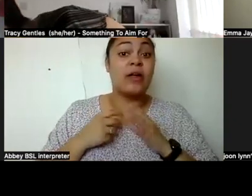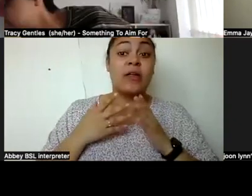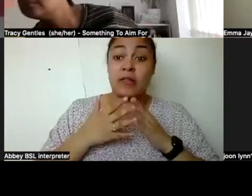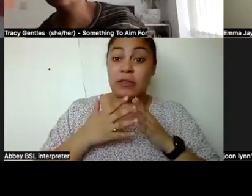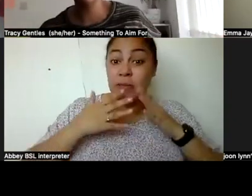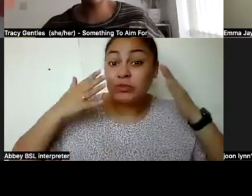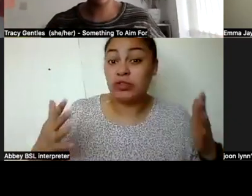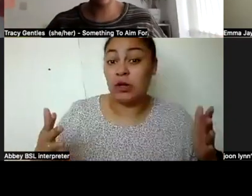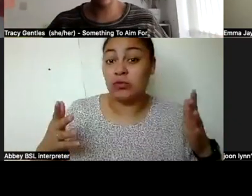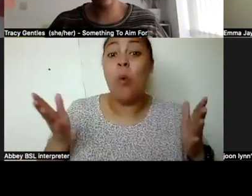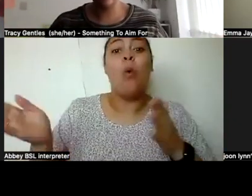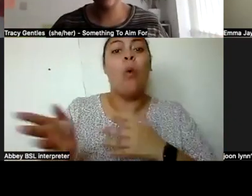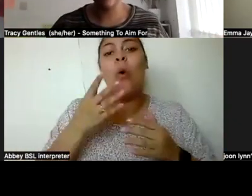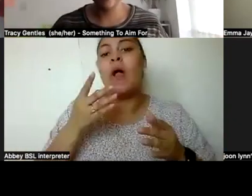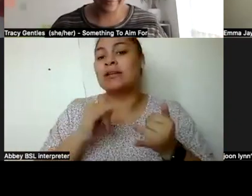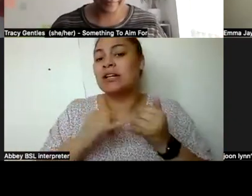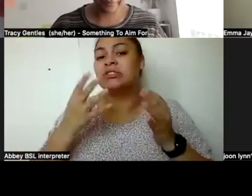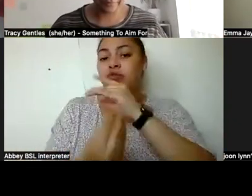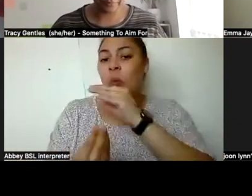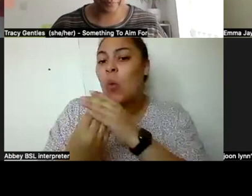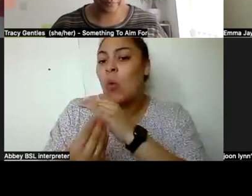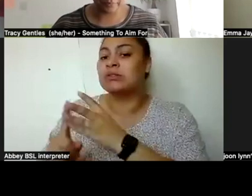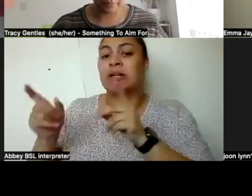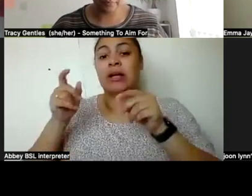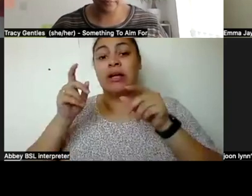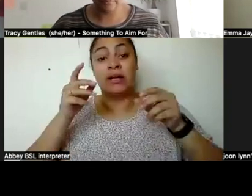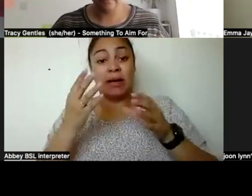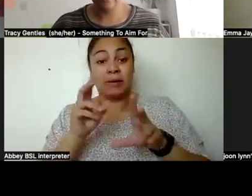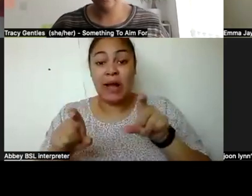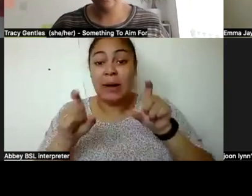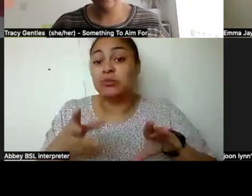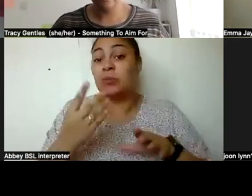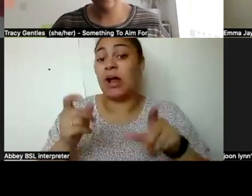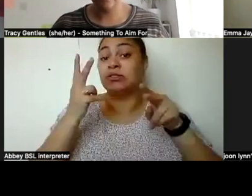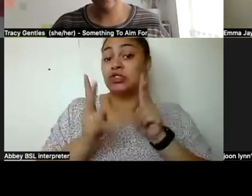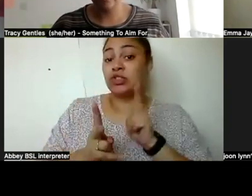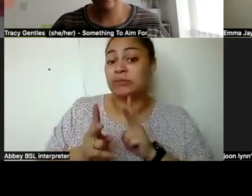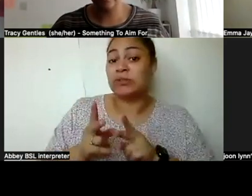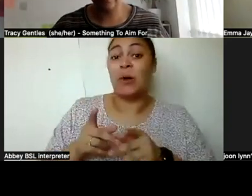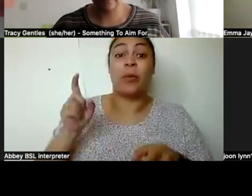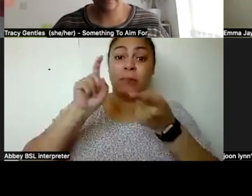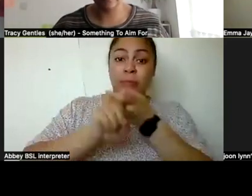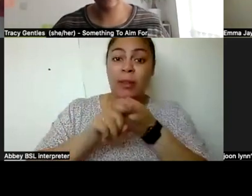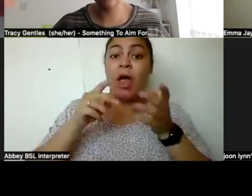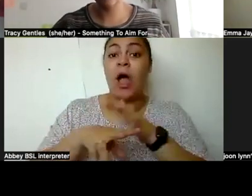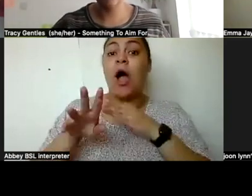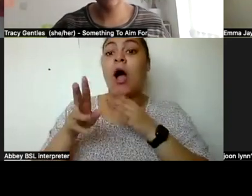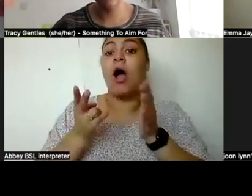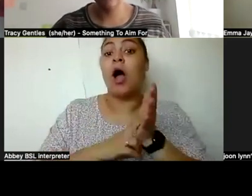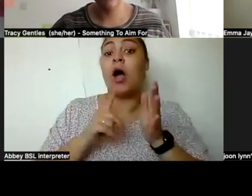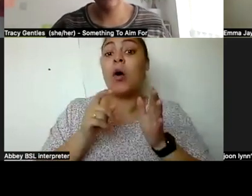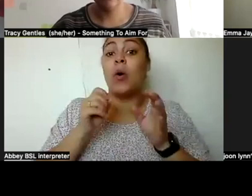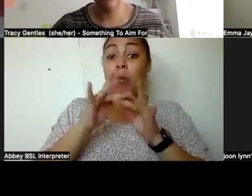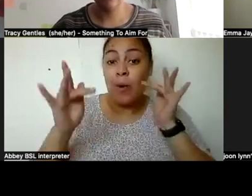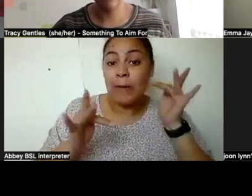these sessions are being recorded, captioned, interpreted, and will be made available permanently on our